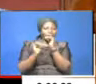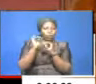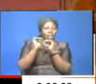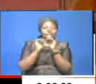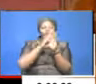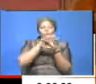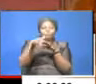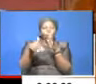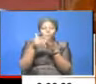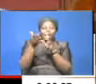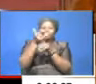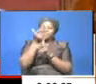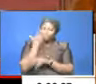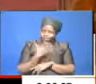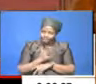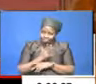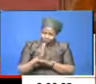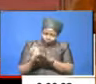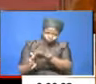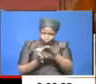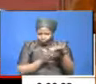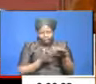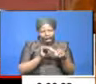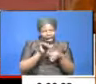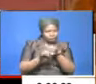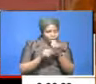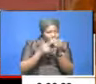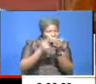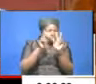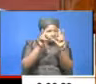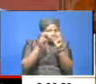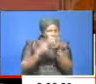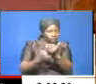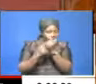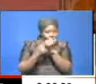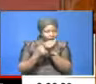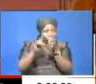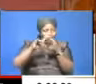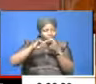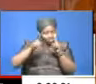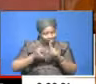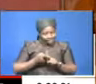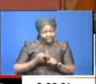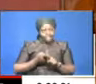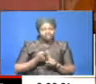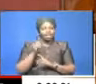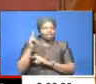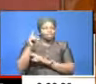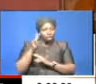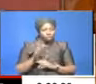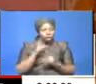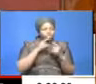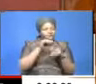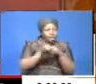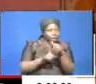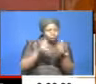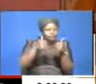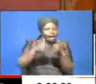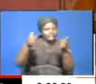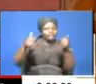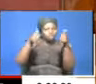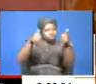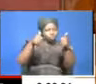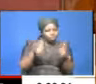On the issue of double standards, counsel made reference to a Gazette notice dated 18th